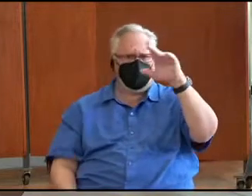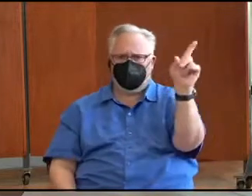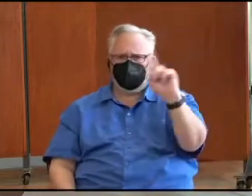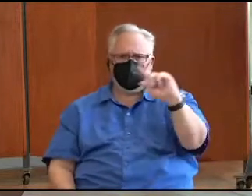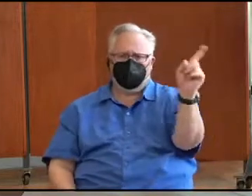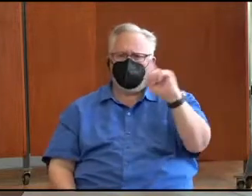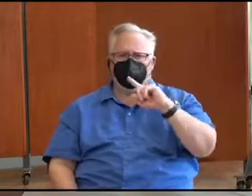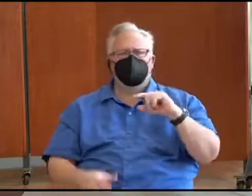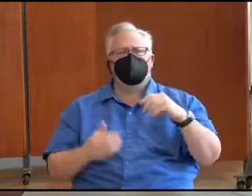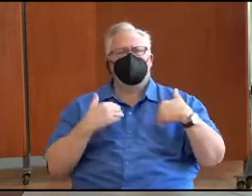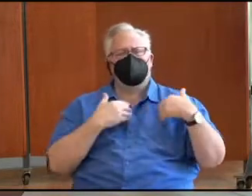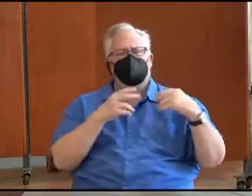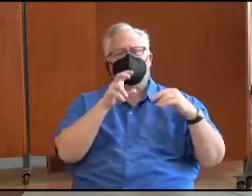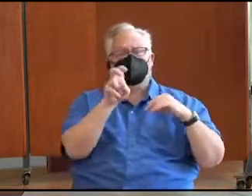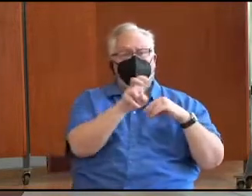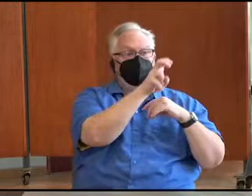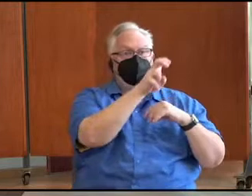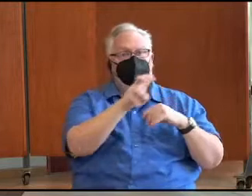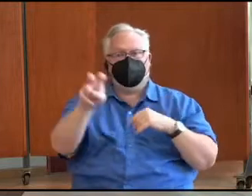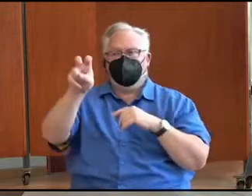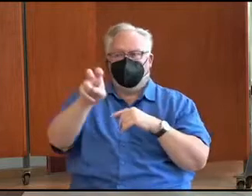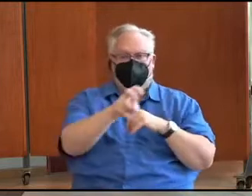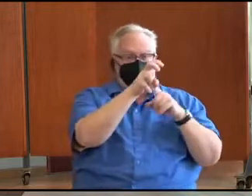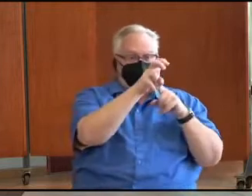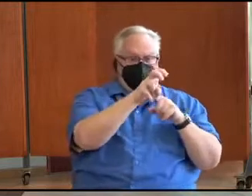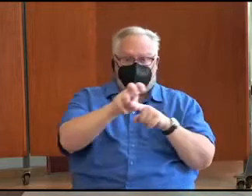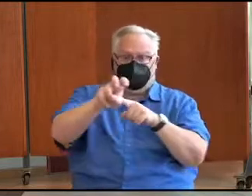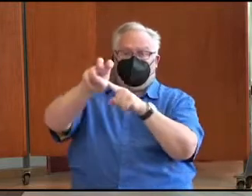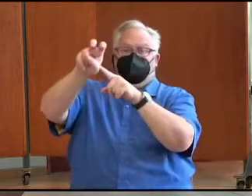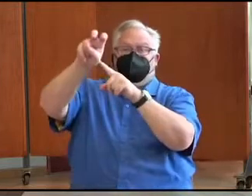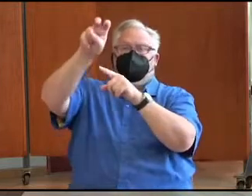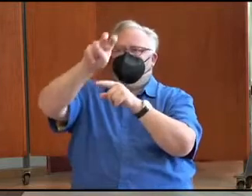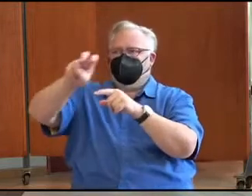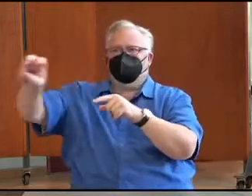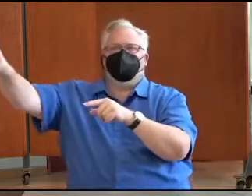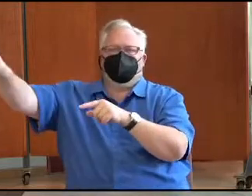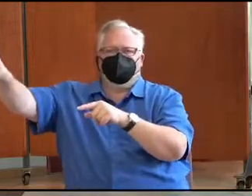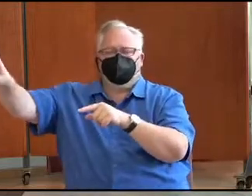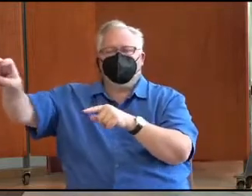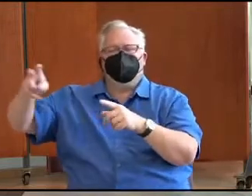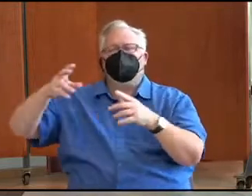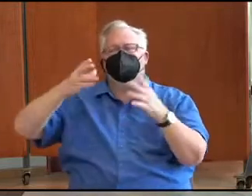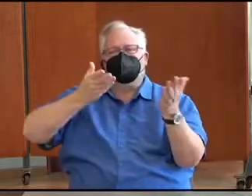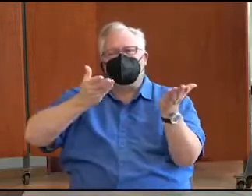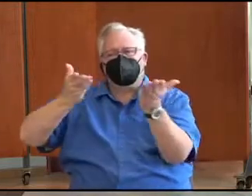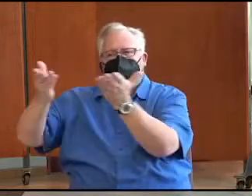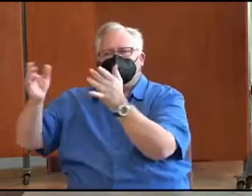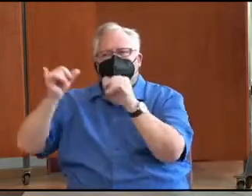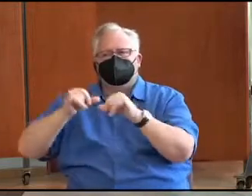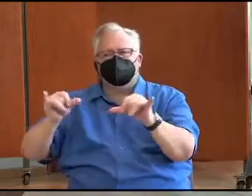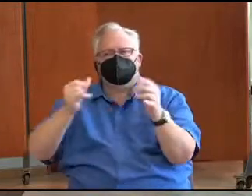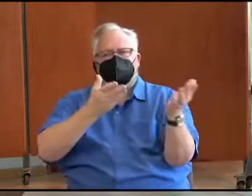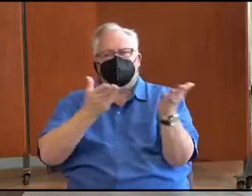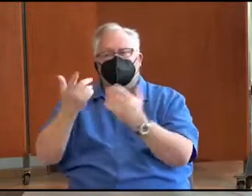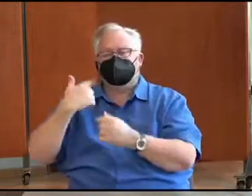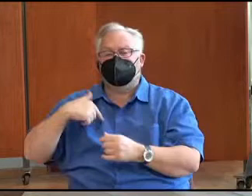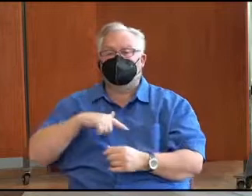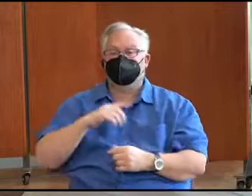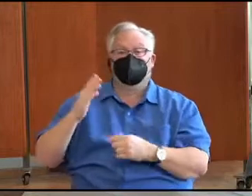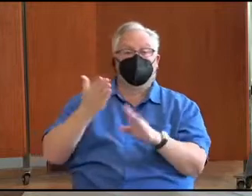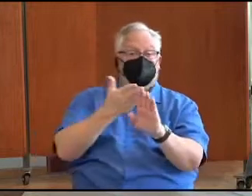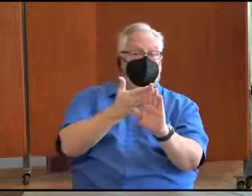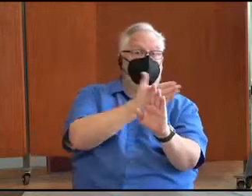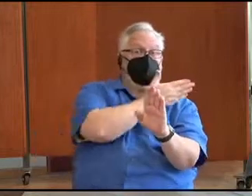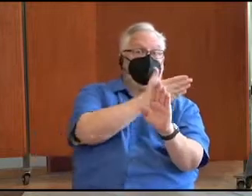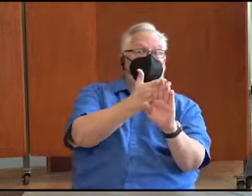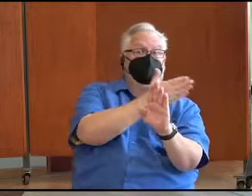There is momentum carrying them as it carries all of us. What has been, what has nurtured us and